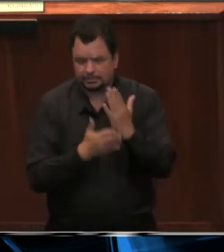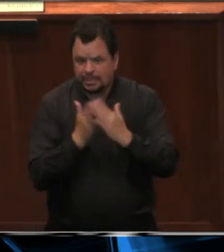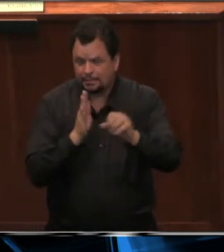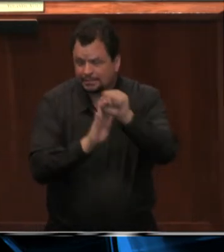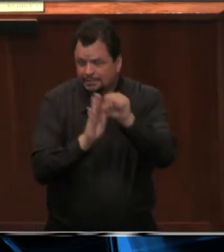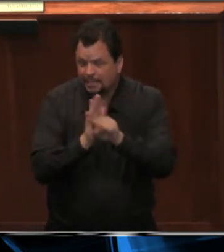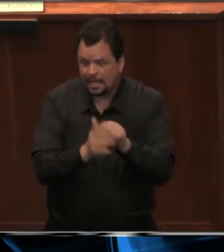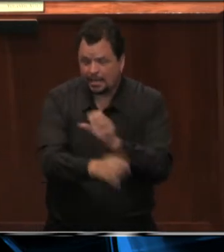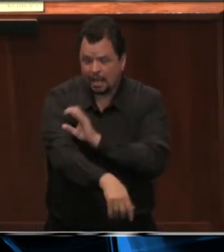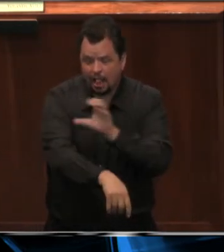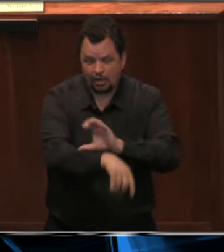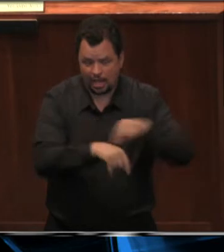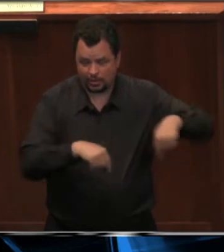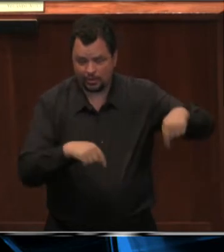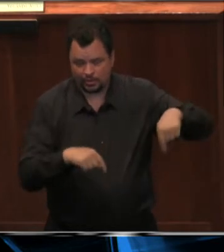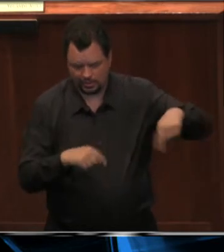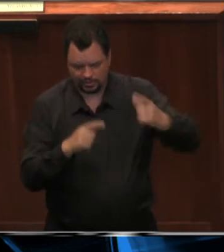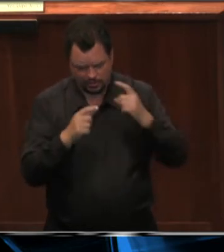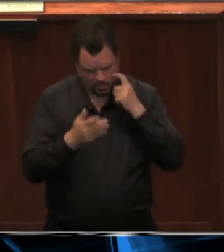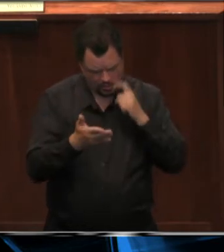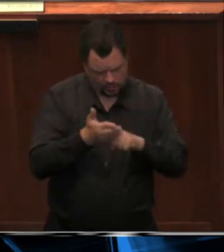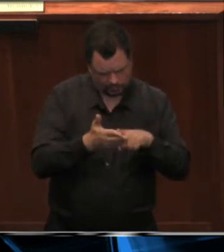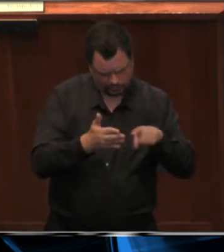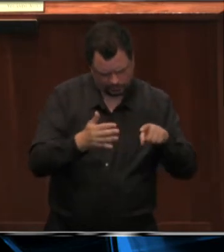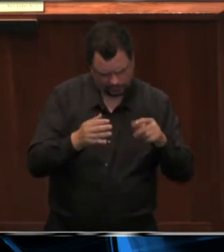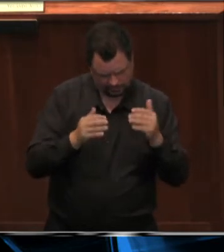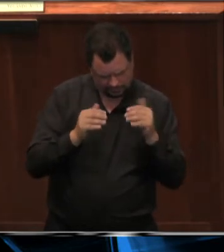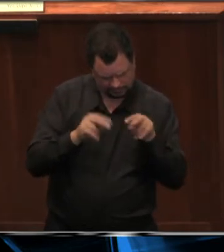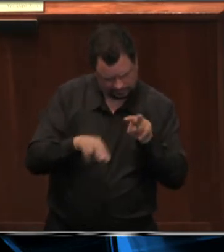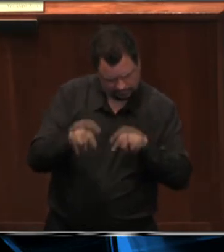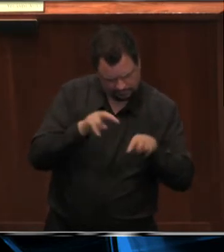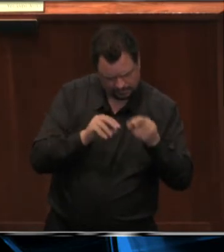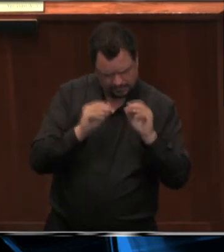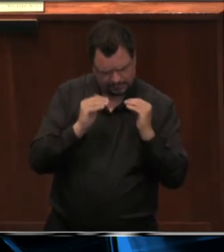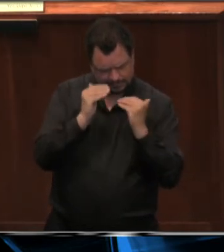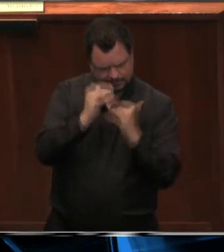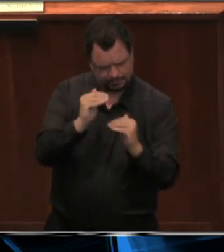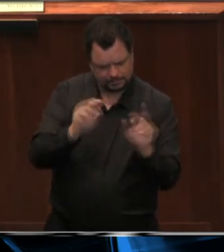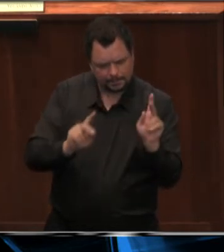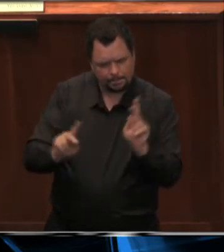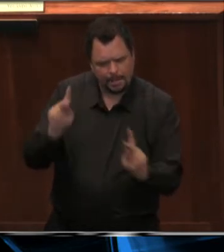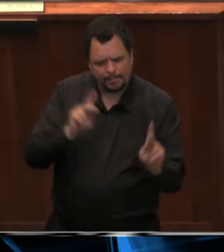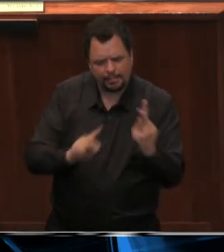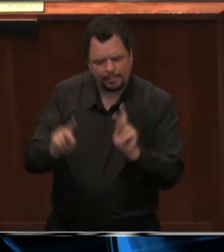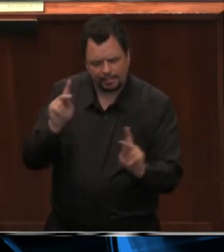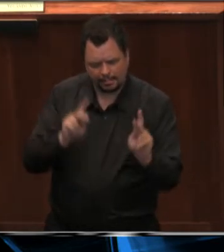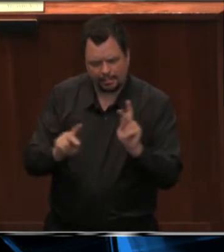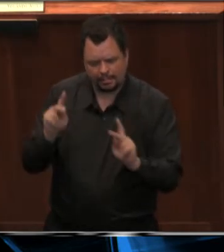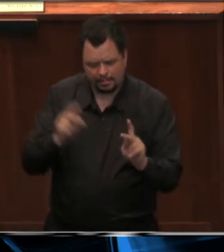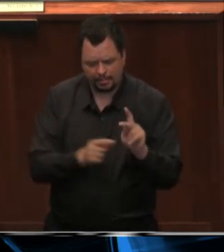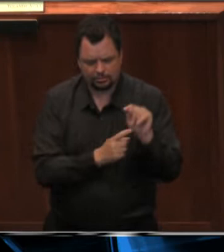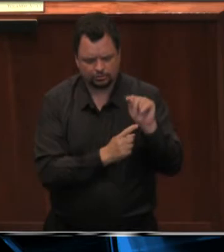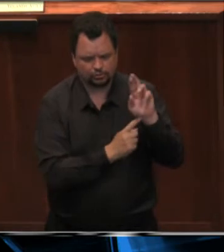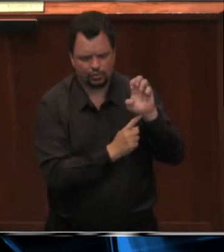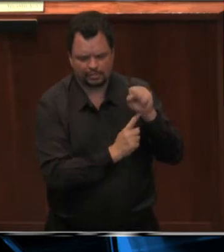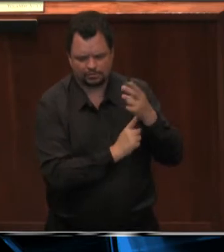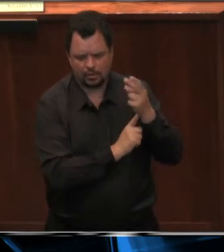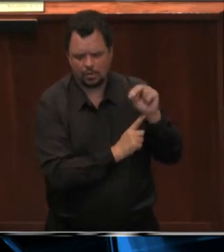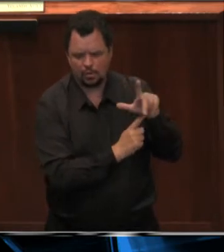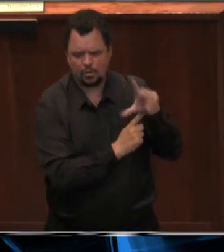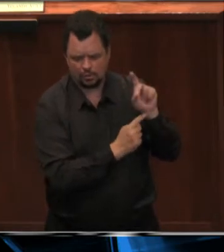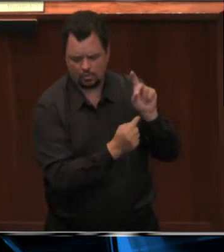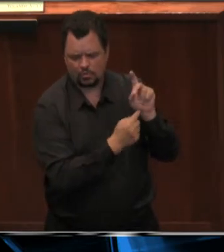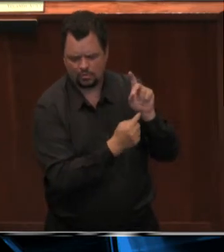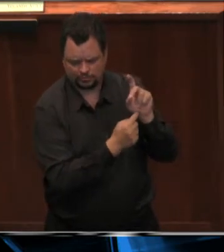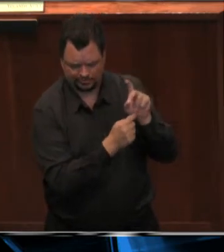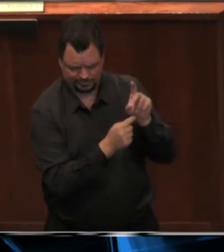maximum capacities are determined based on a threshold. And at the time that we applied for the variances, we were